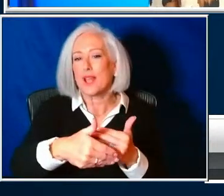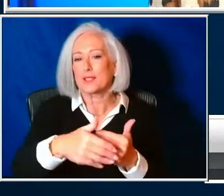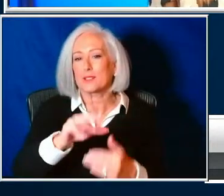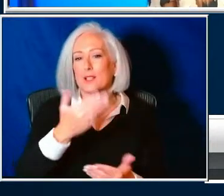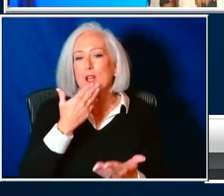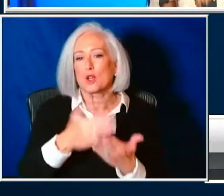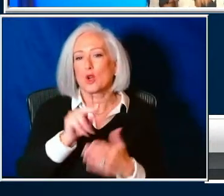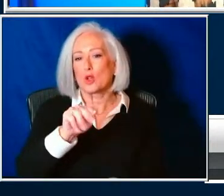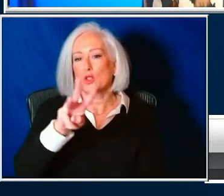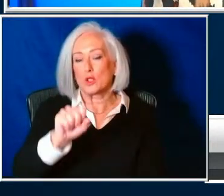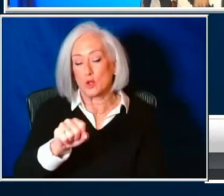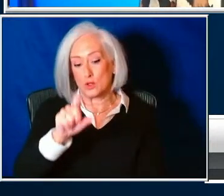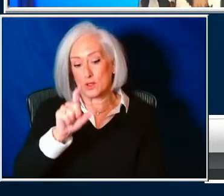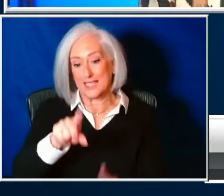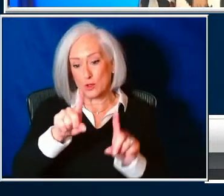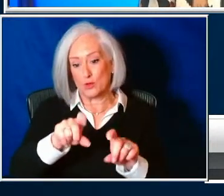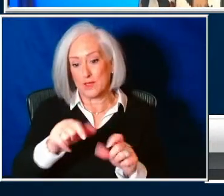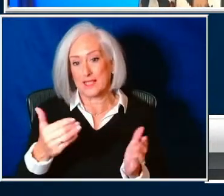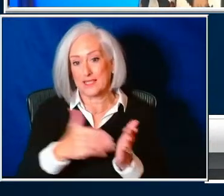get retested in 5 years?